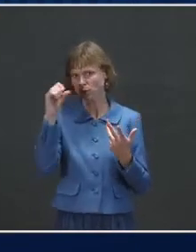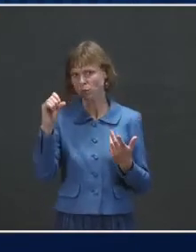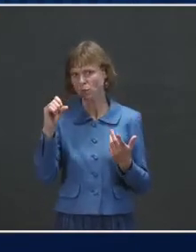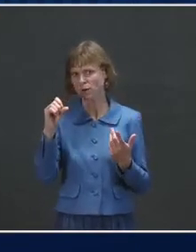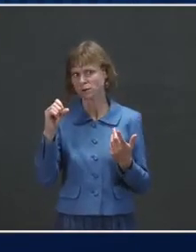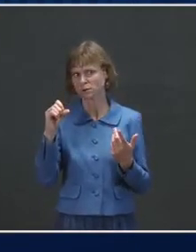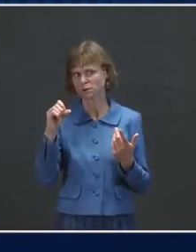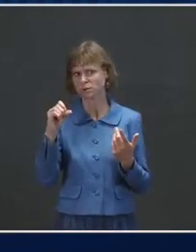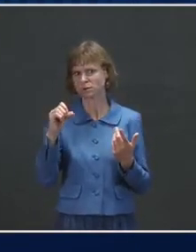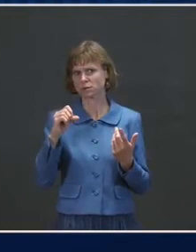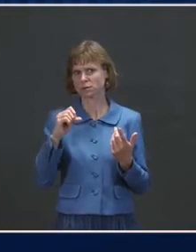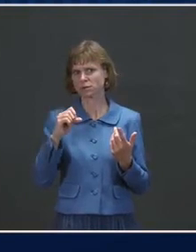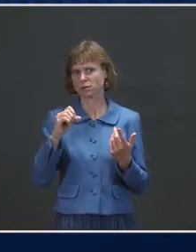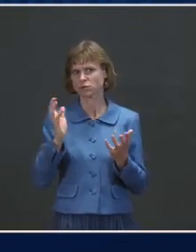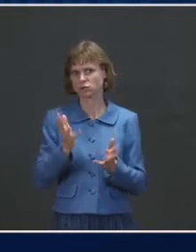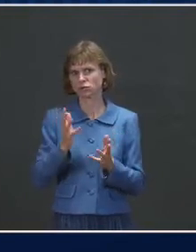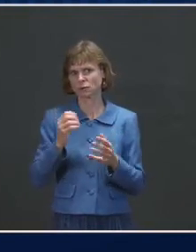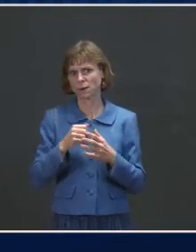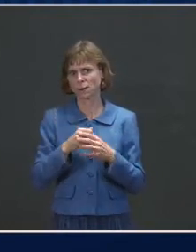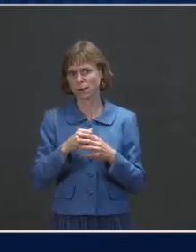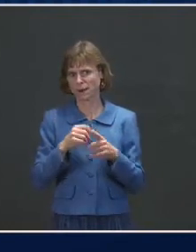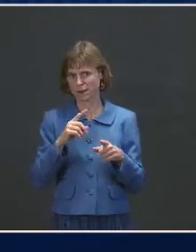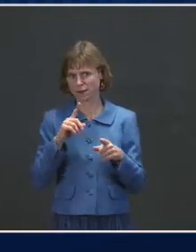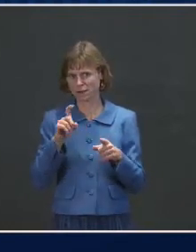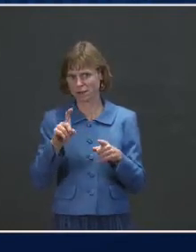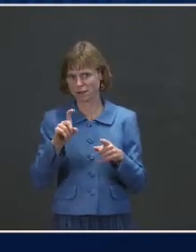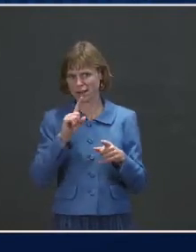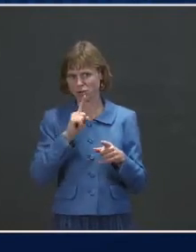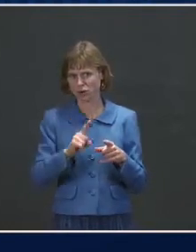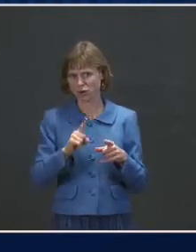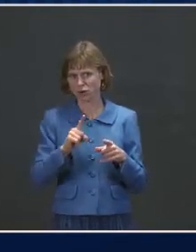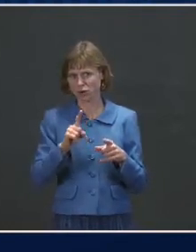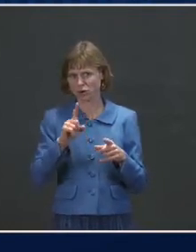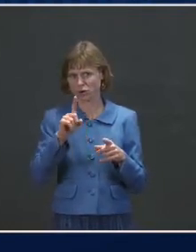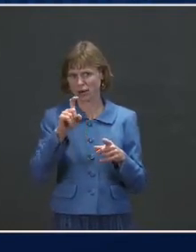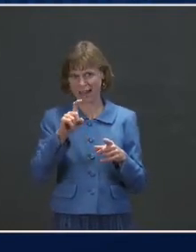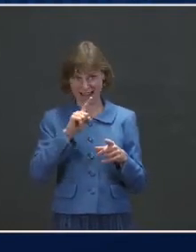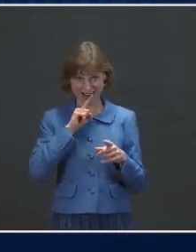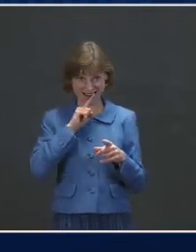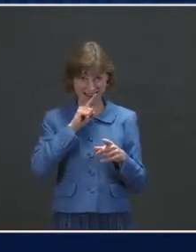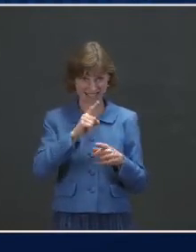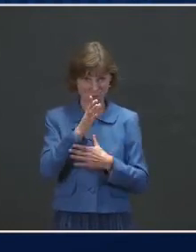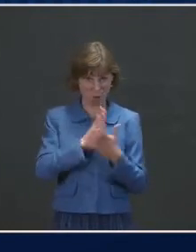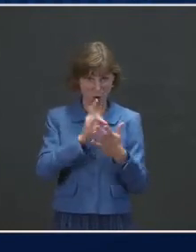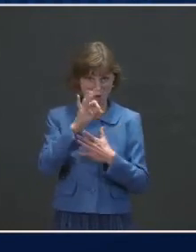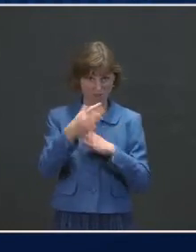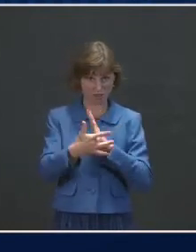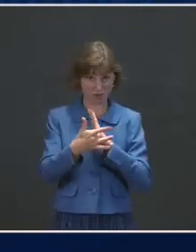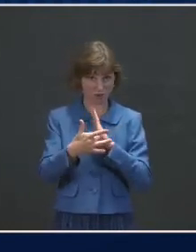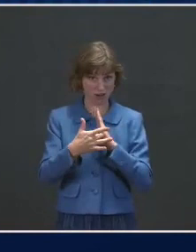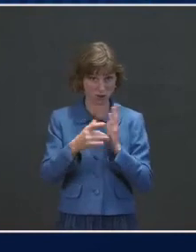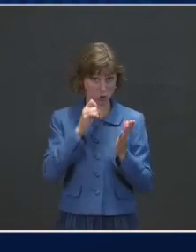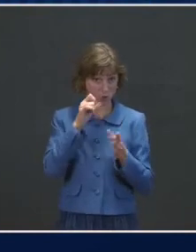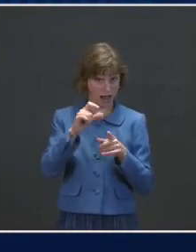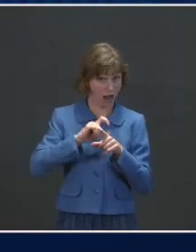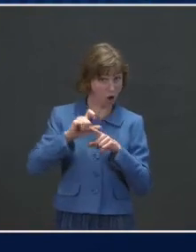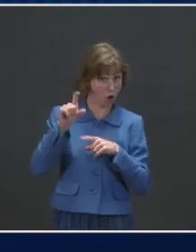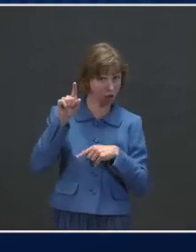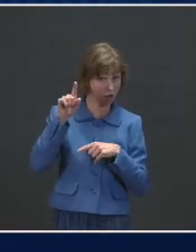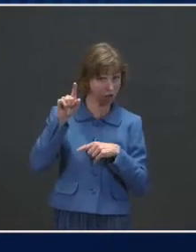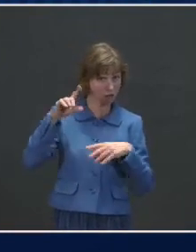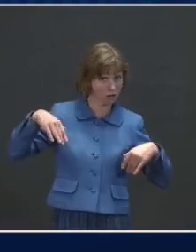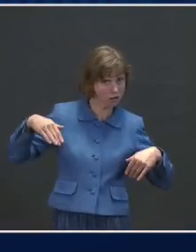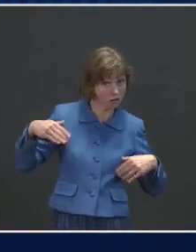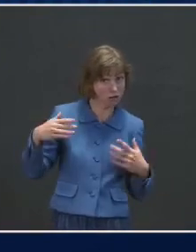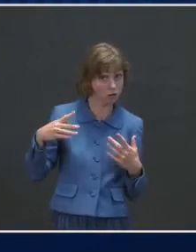him. There's no reason not to call him. But has there been, is it actually part of the strategy to not call him yet and to hold off